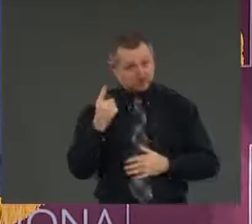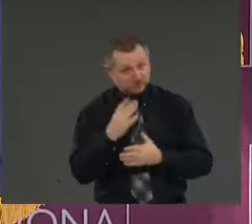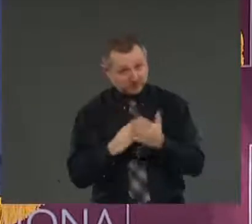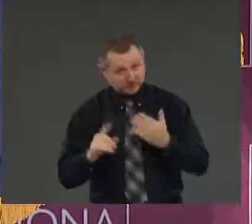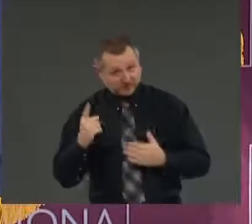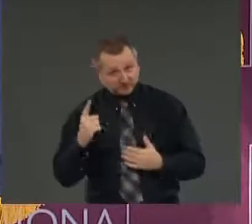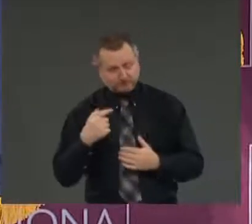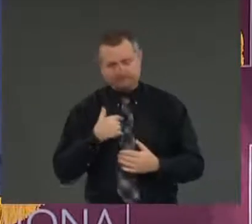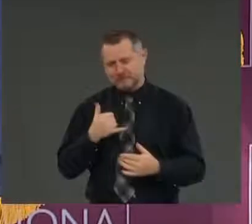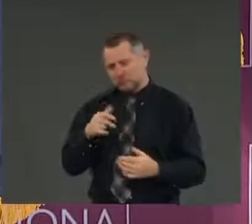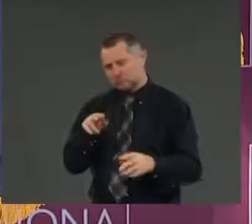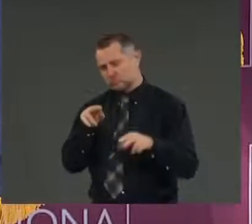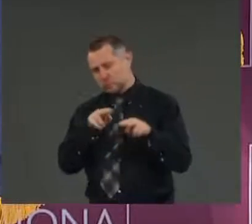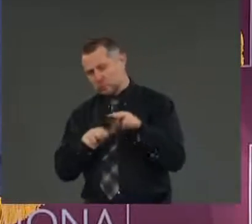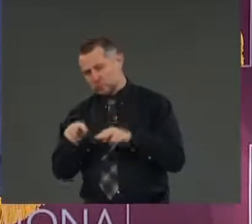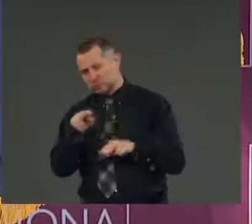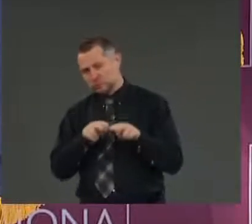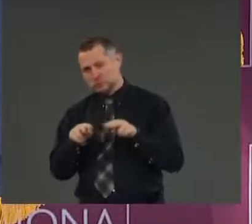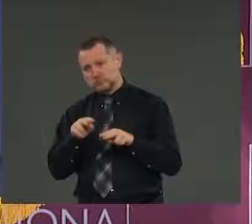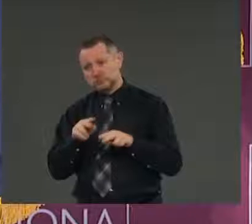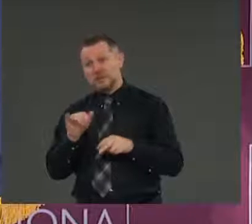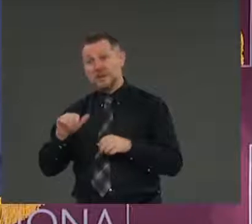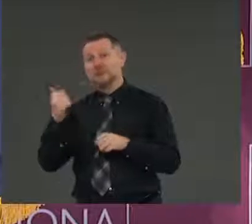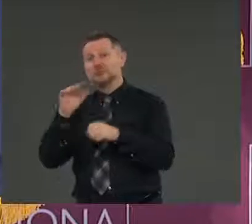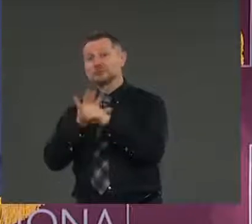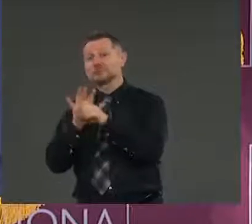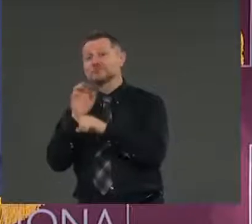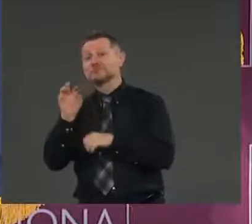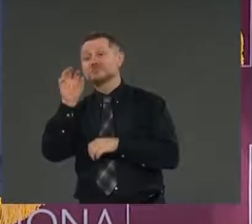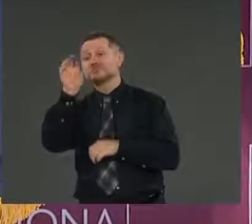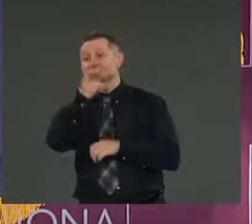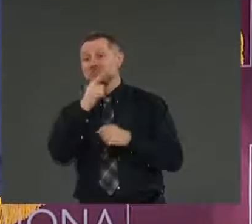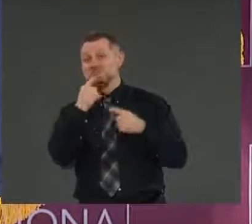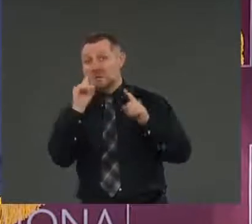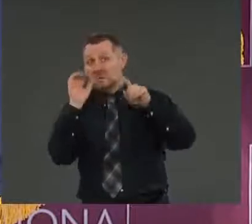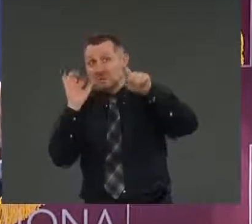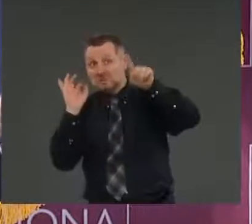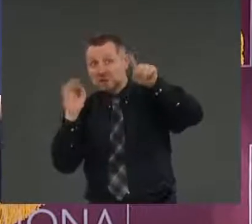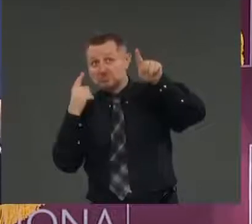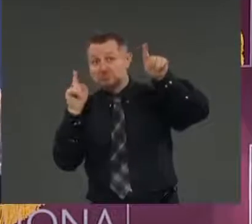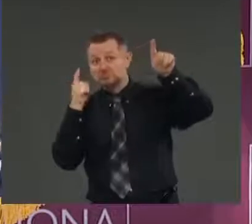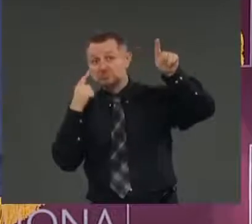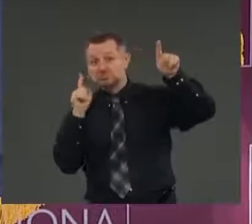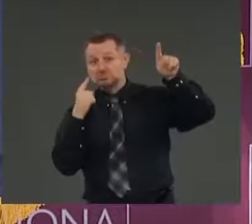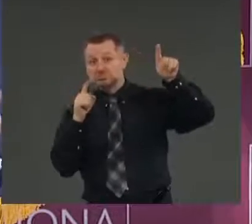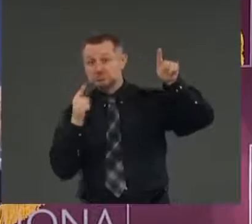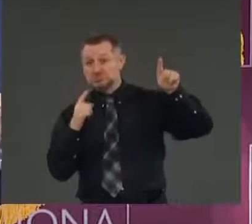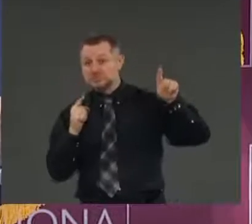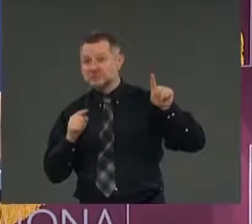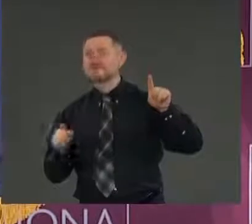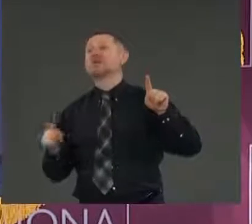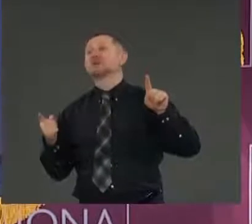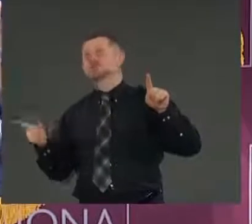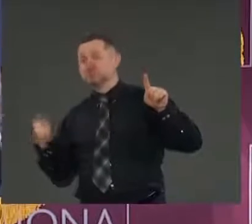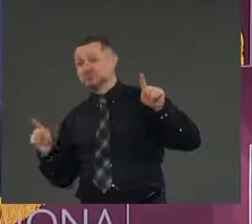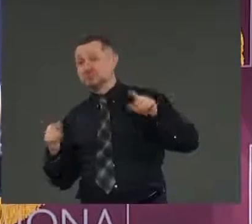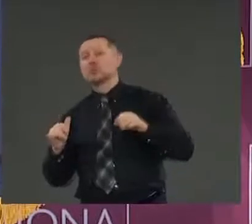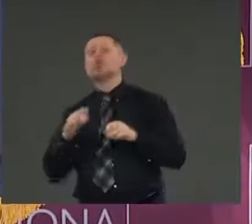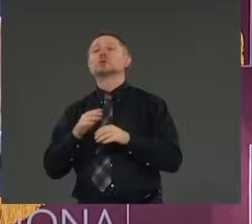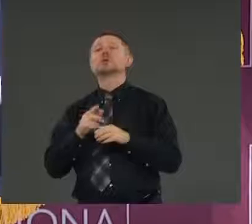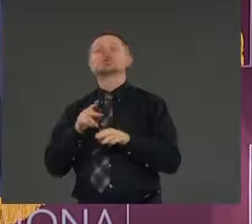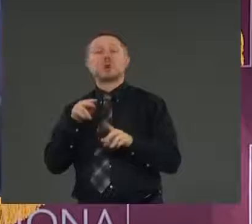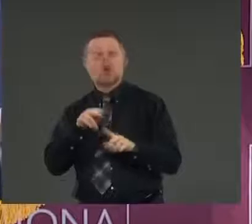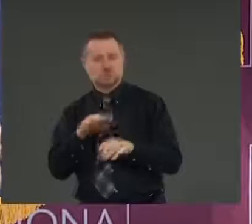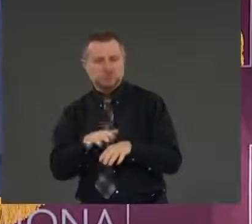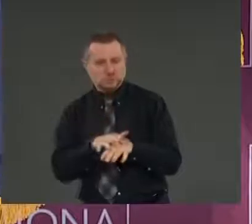has worked very well in the other regions. And starting slowly has worked very well because you see